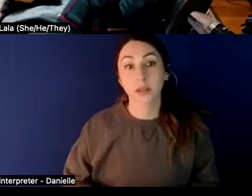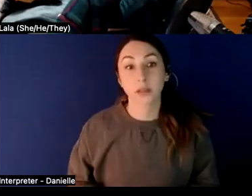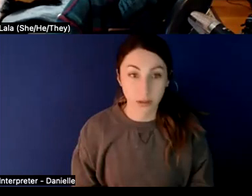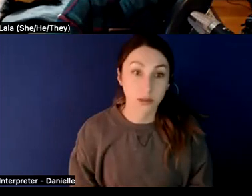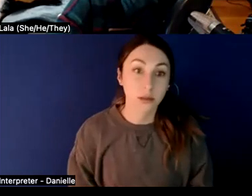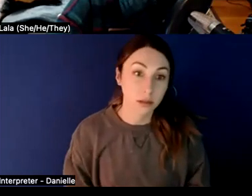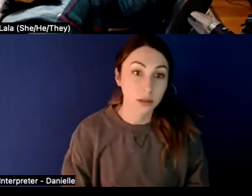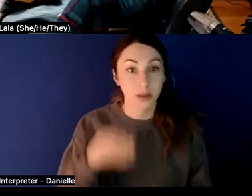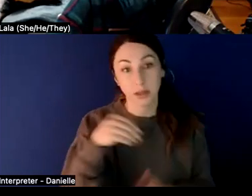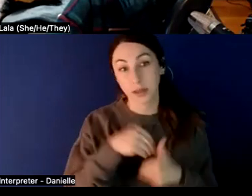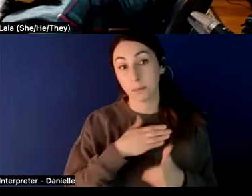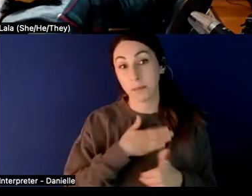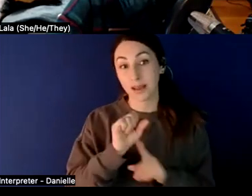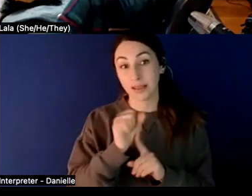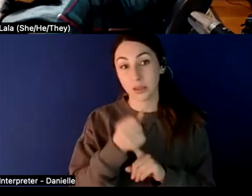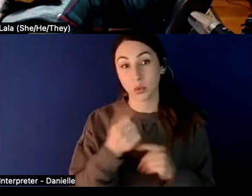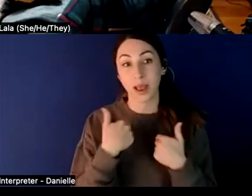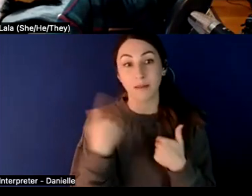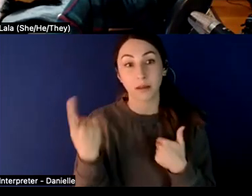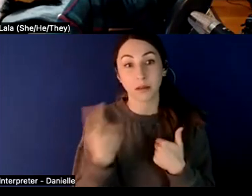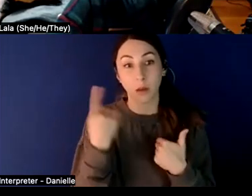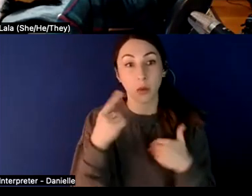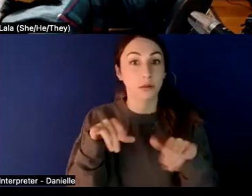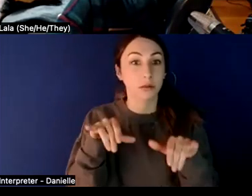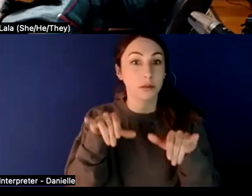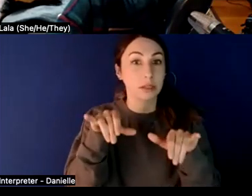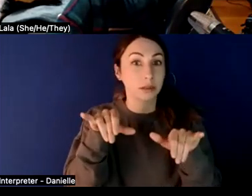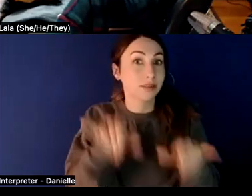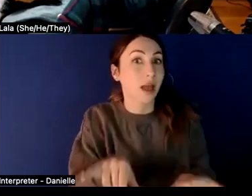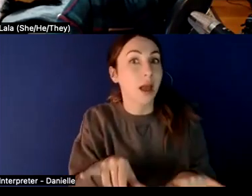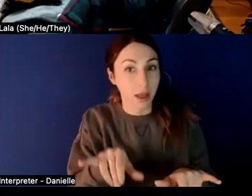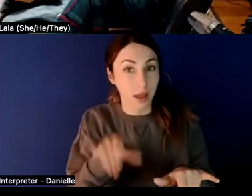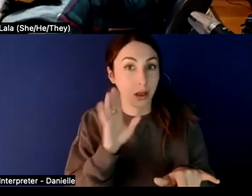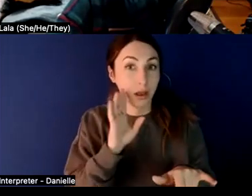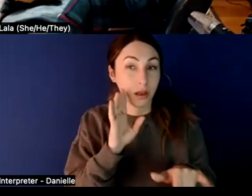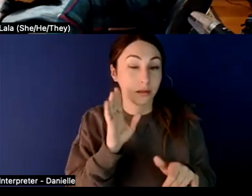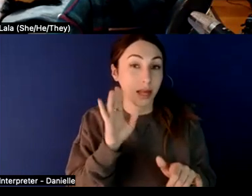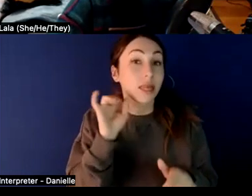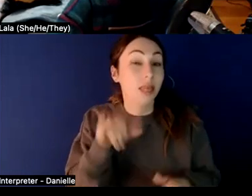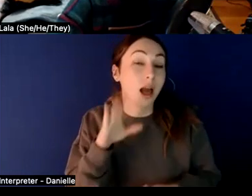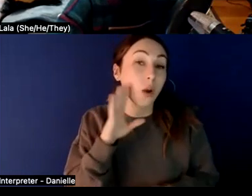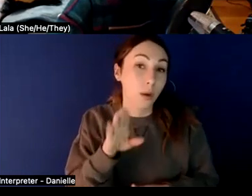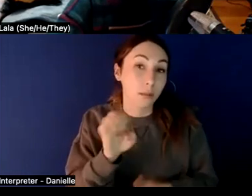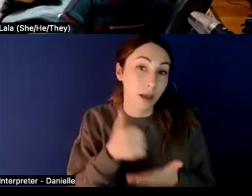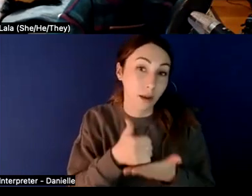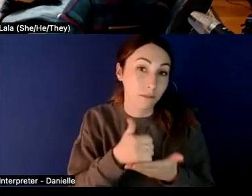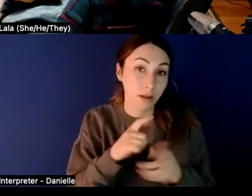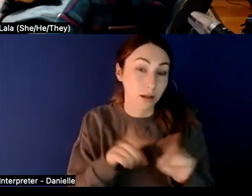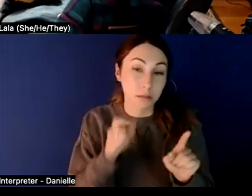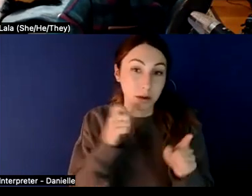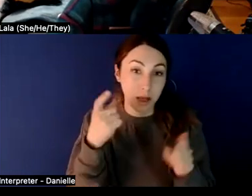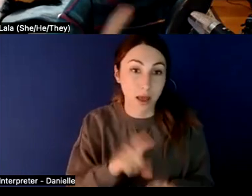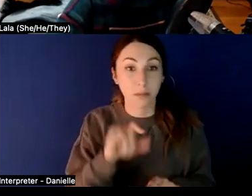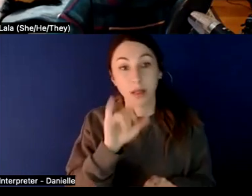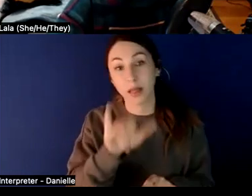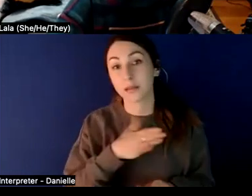You know, in my case, having someone to stay there, you know, would have been helpful with me. So those are my best suggestions for how to